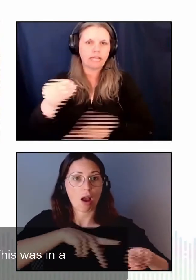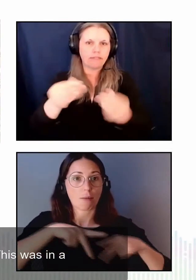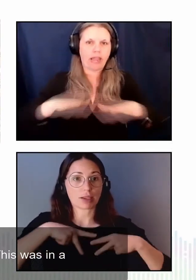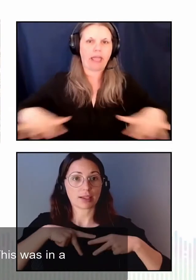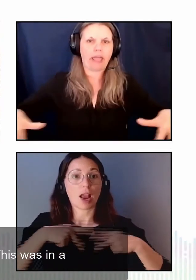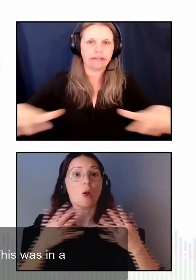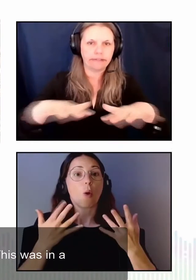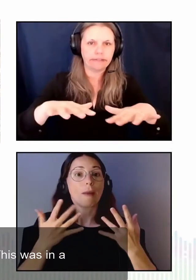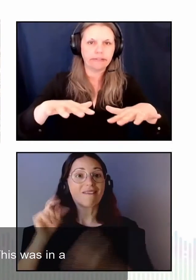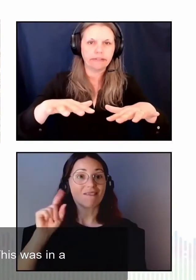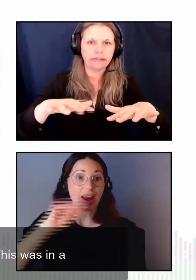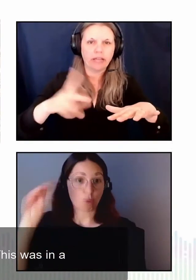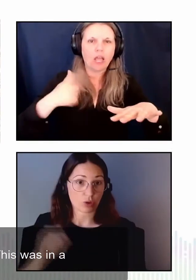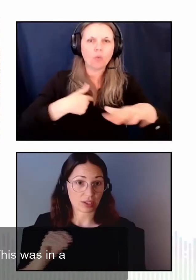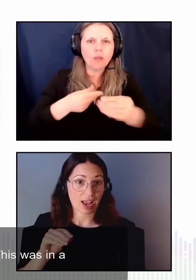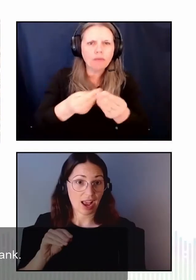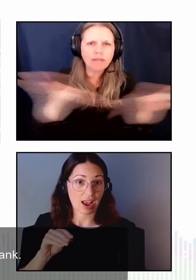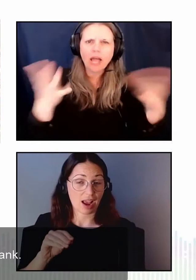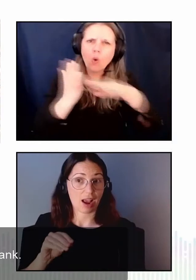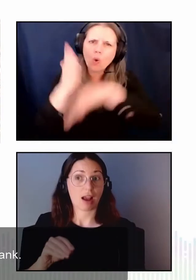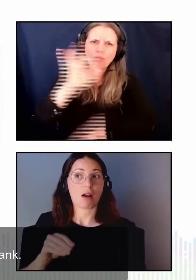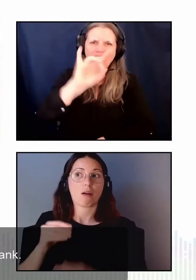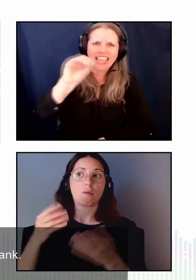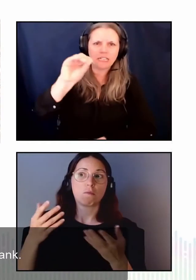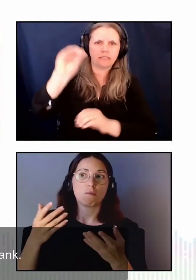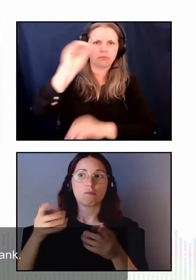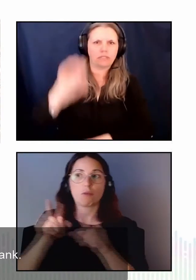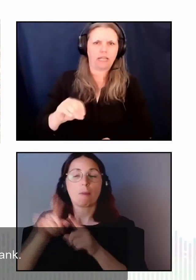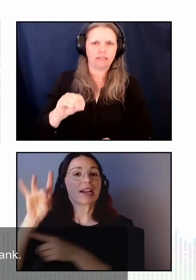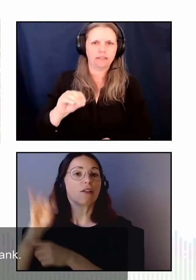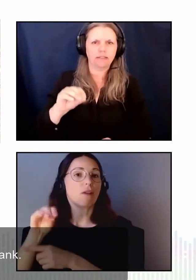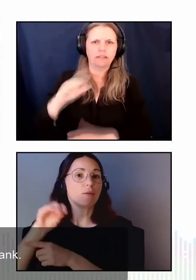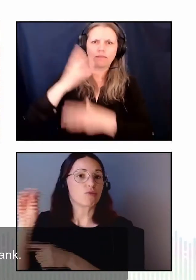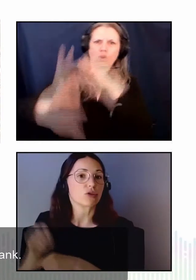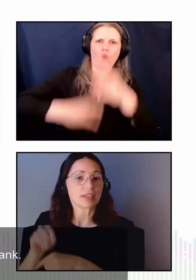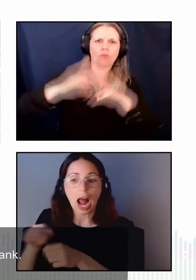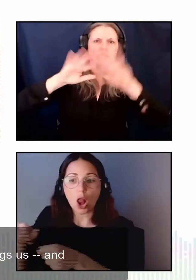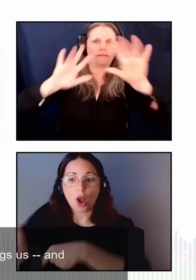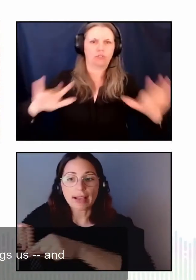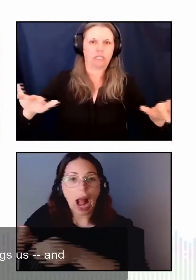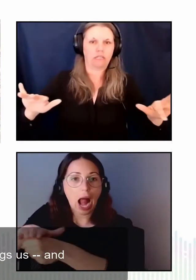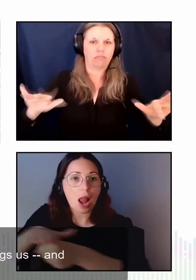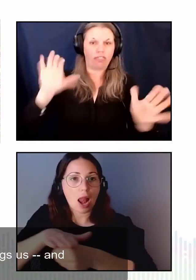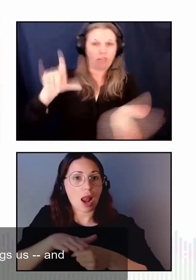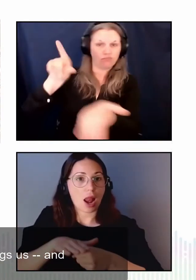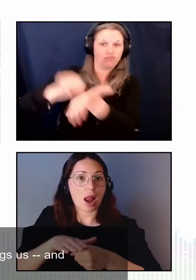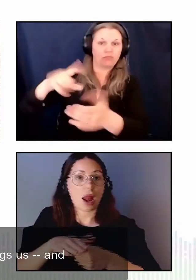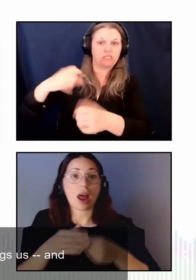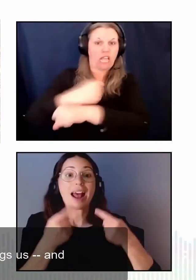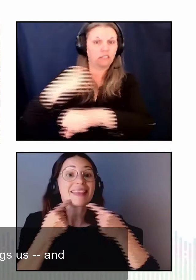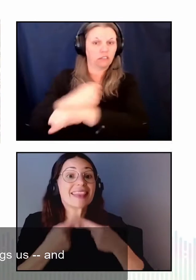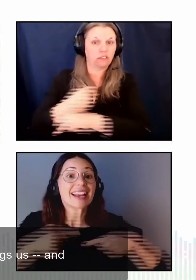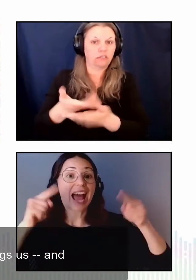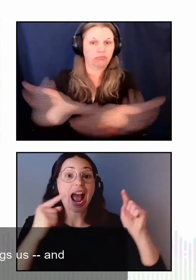global diversity. This was in a statement put out by the World Bank. This is our power.